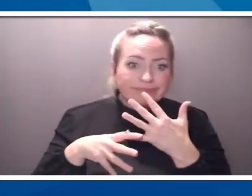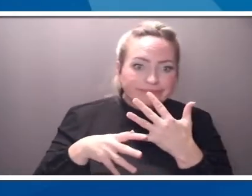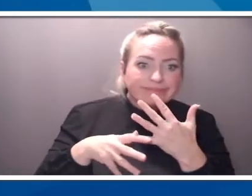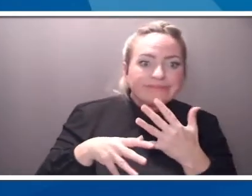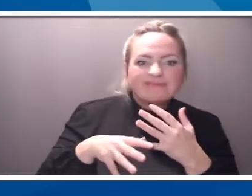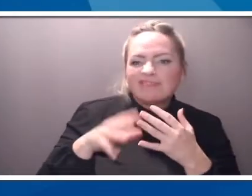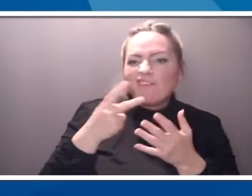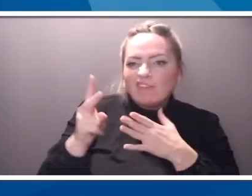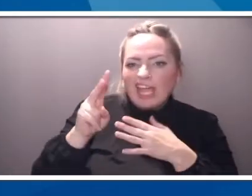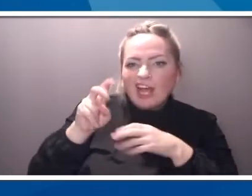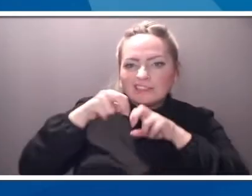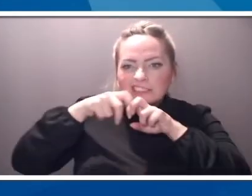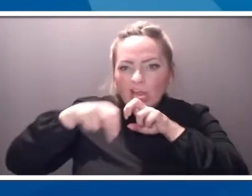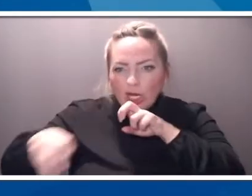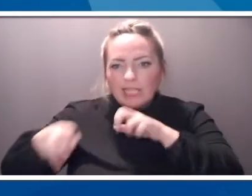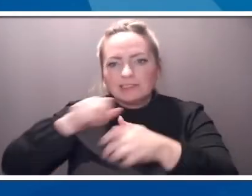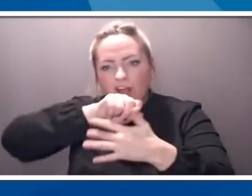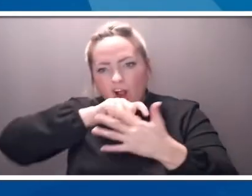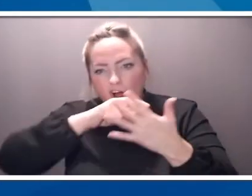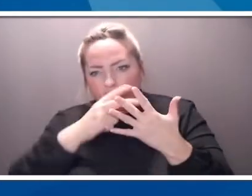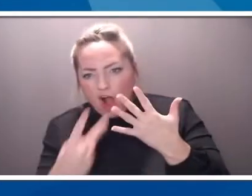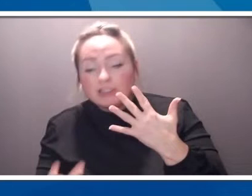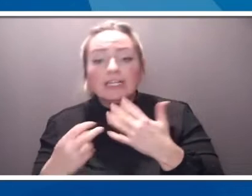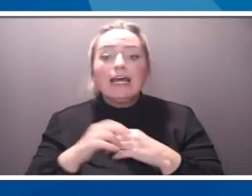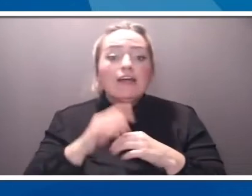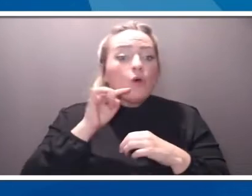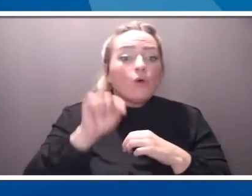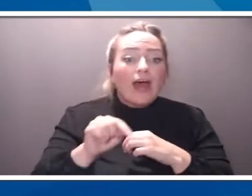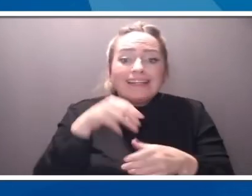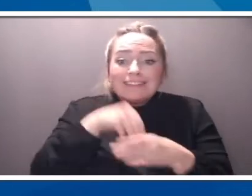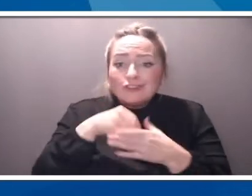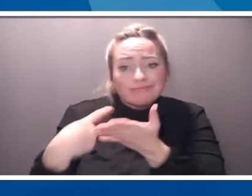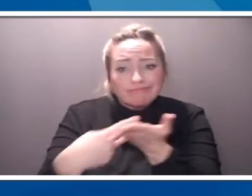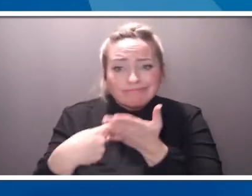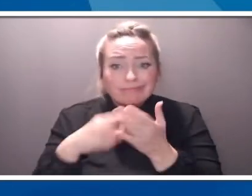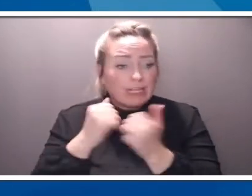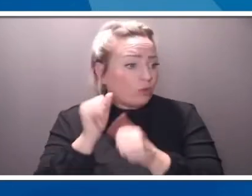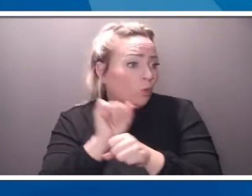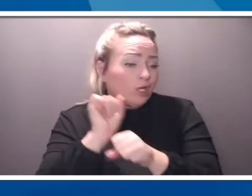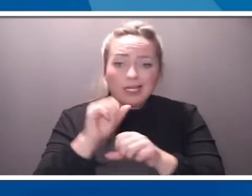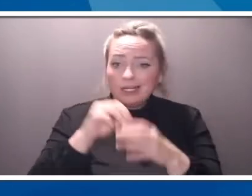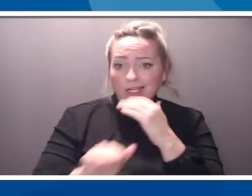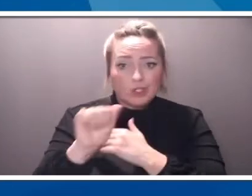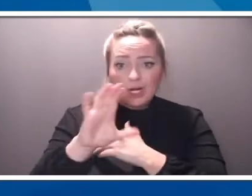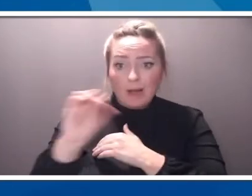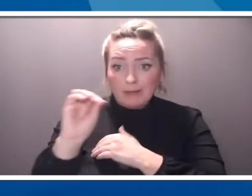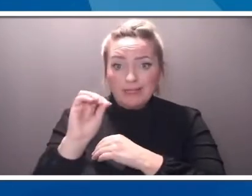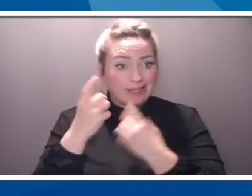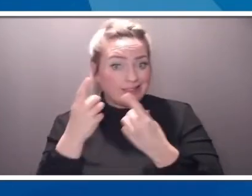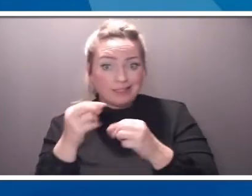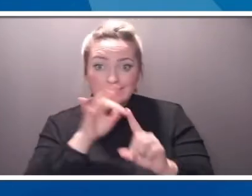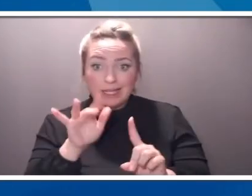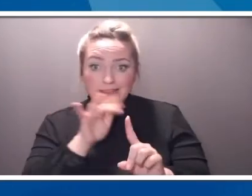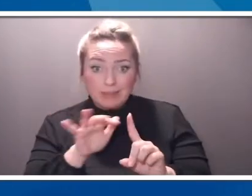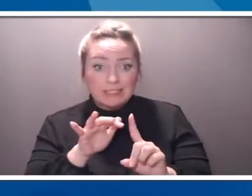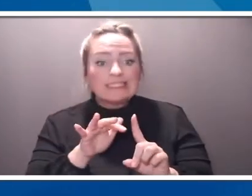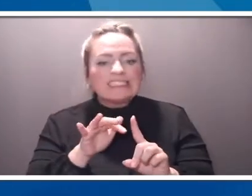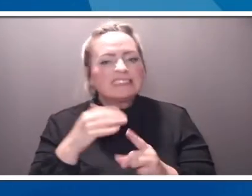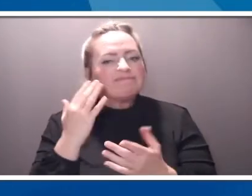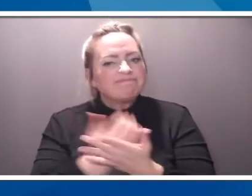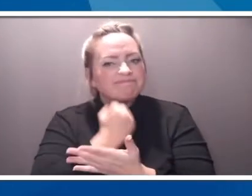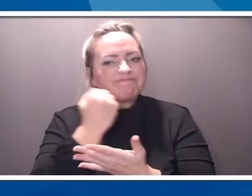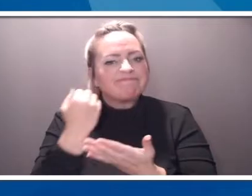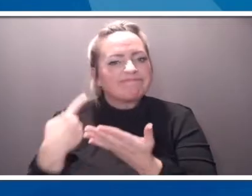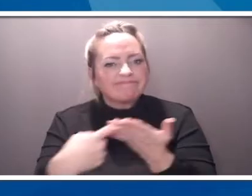fail staircase, so to speak? So that's a discussion you need to have internally. Say if you're working in a company that does